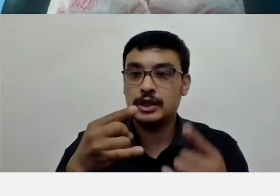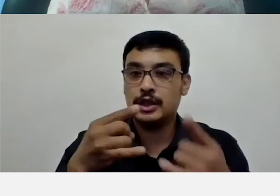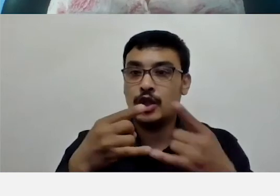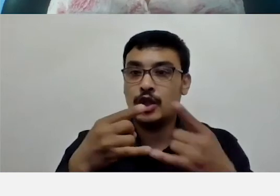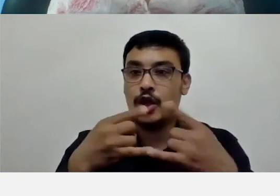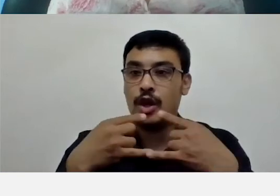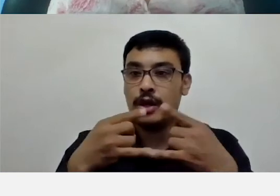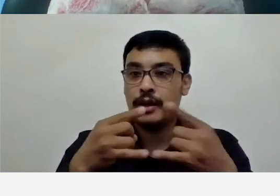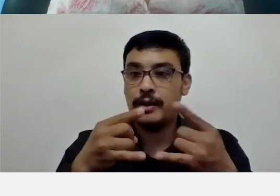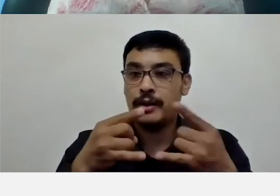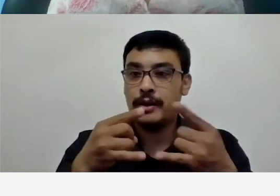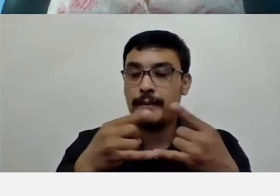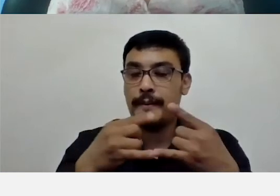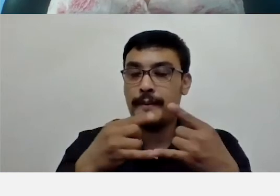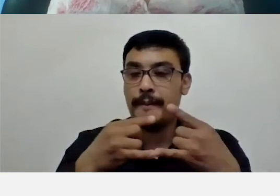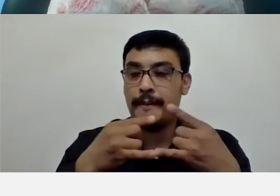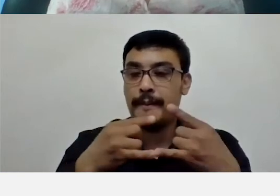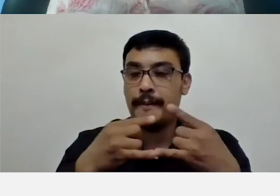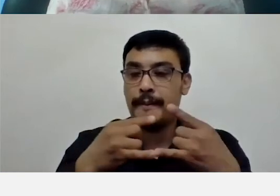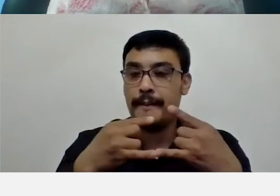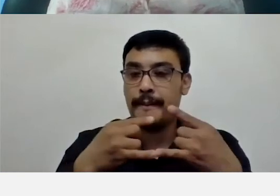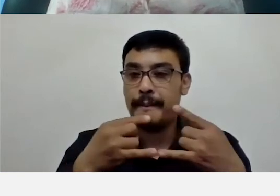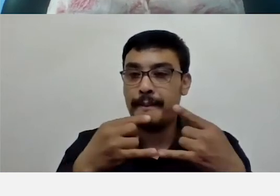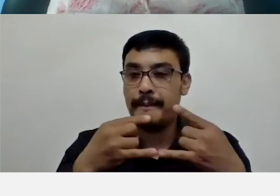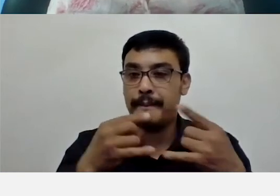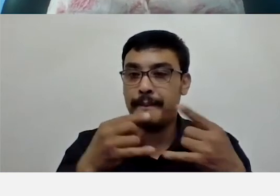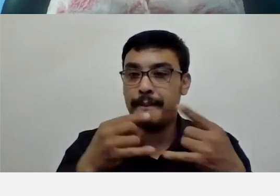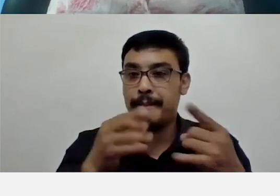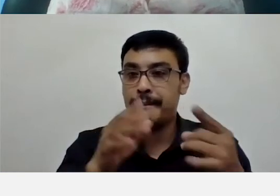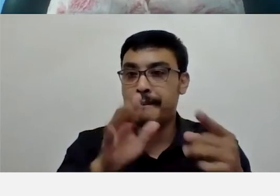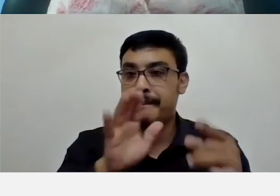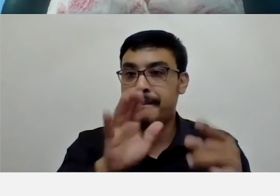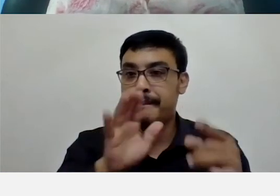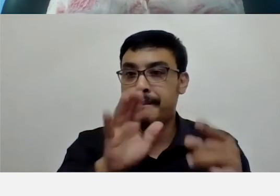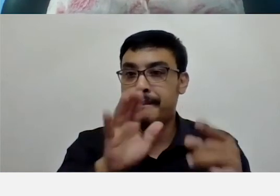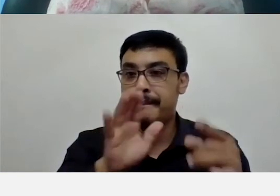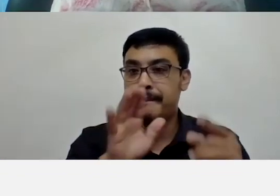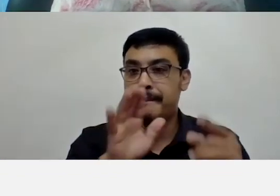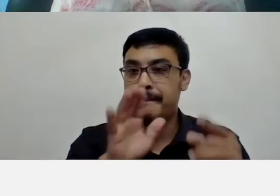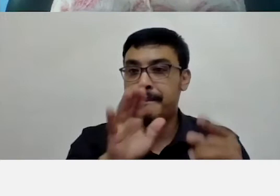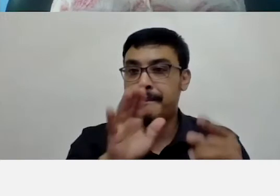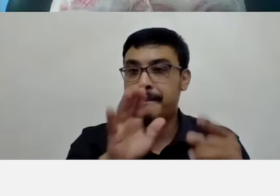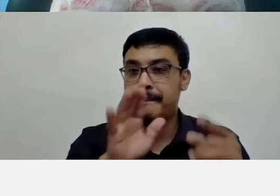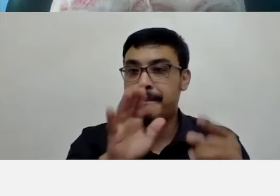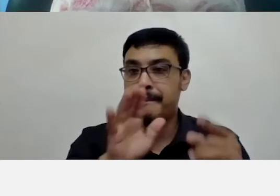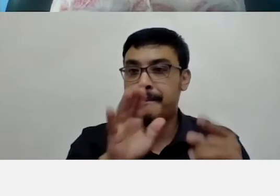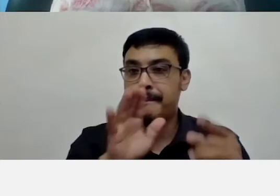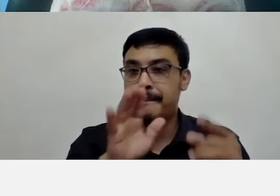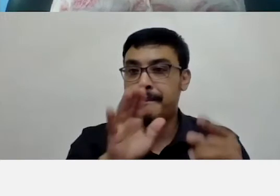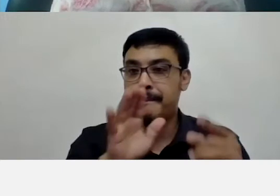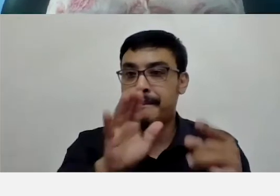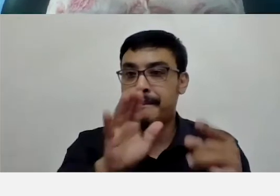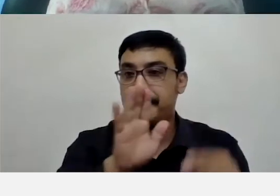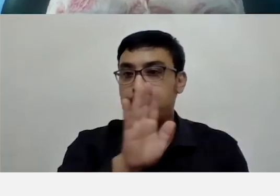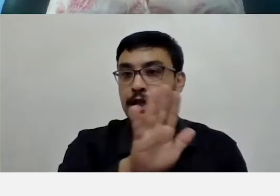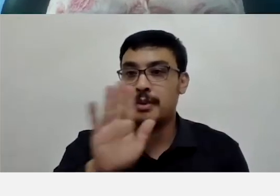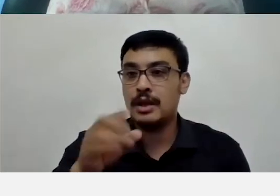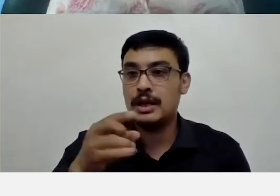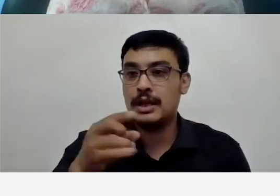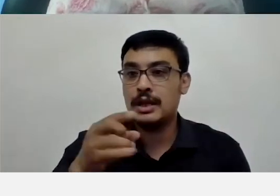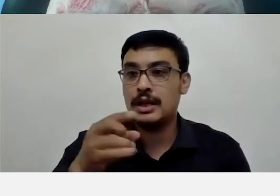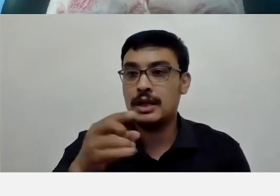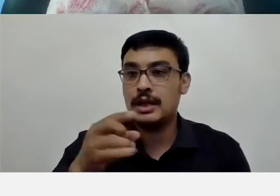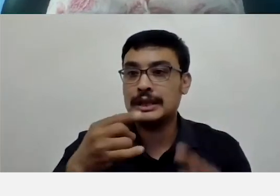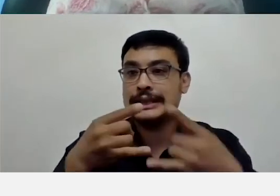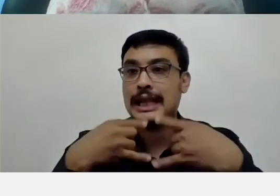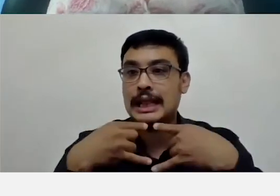is a highlight of this Durbar area, and it is famous for wood carving. There is each window, the